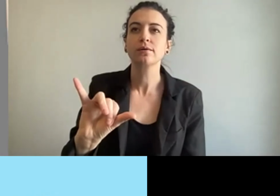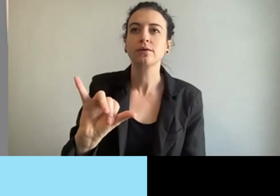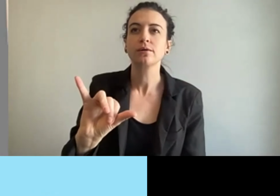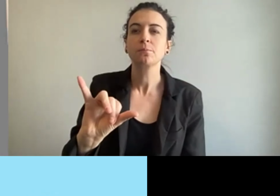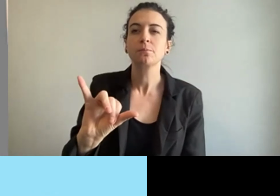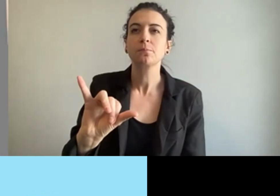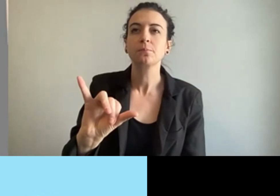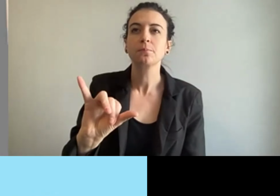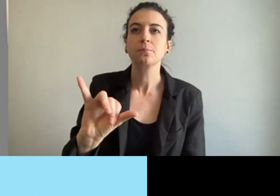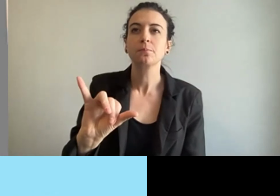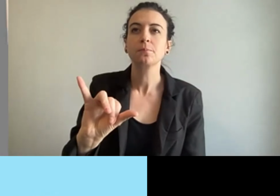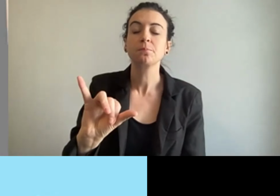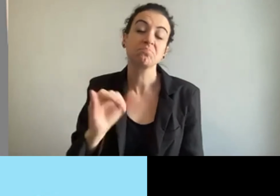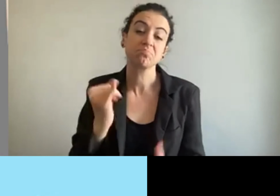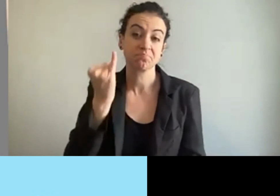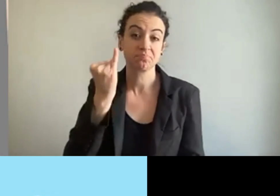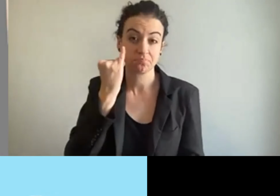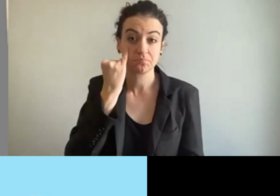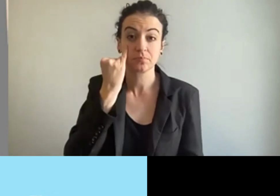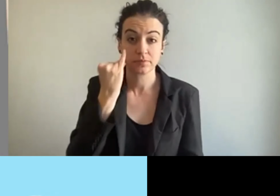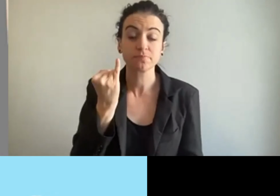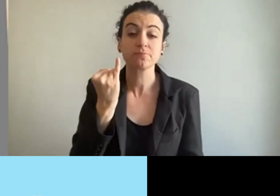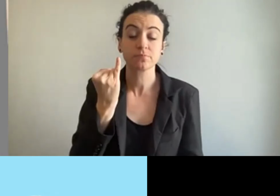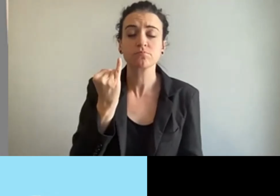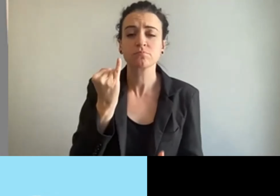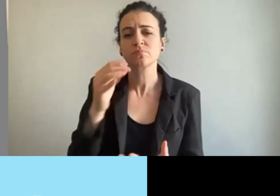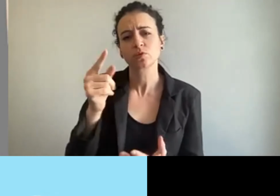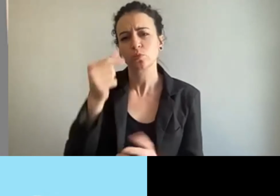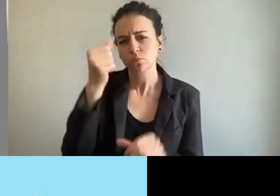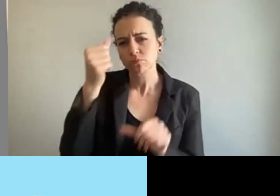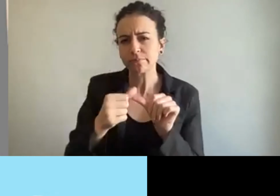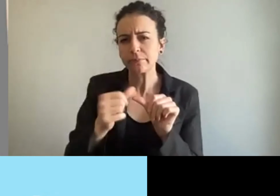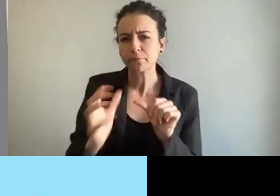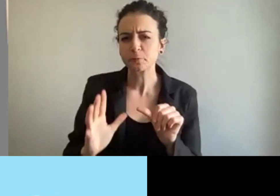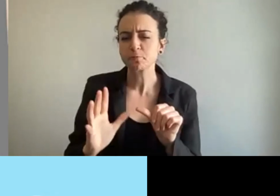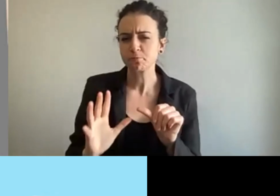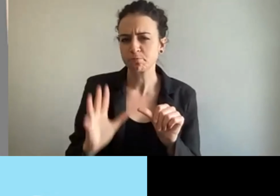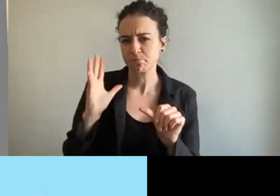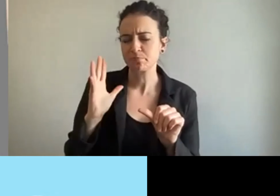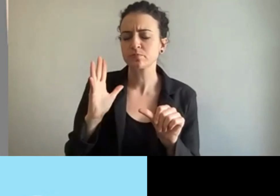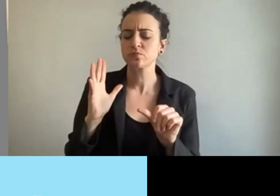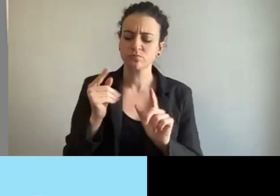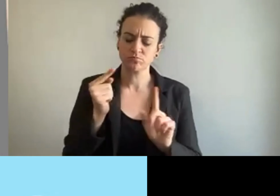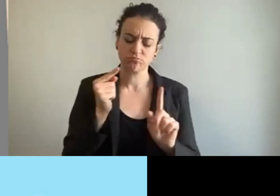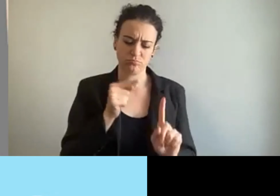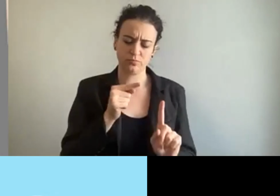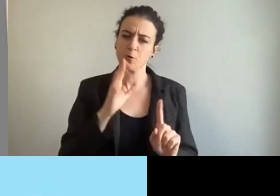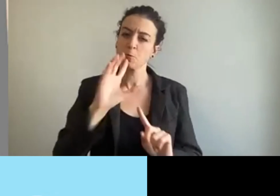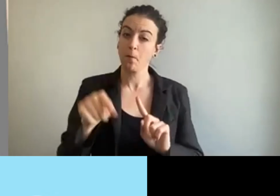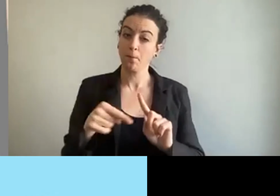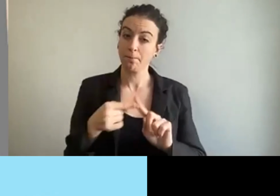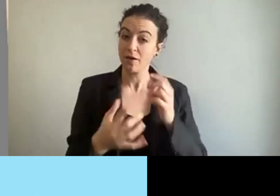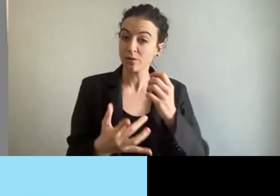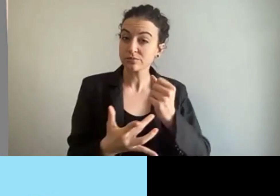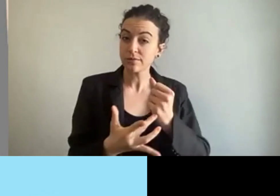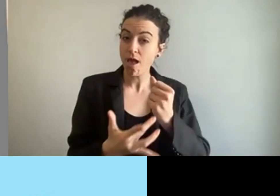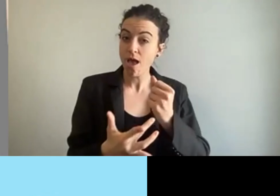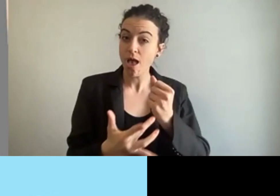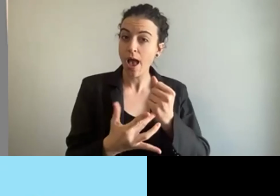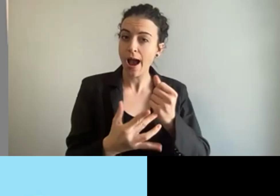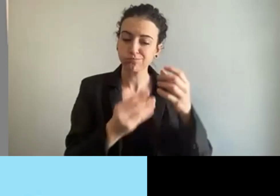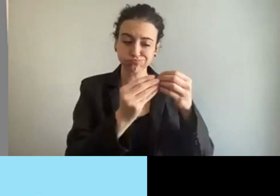like, if, like, going back to any type of technology, it could be